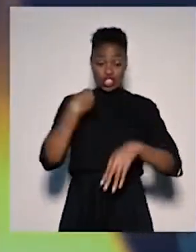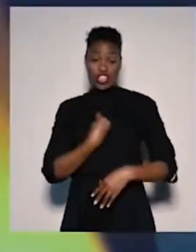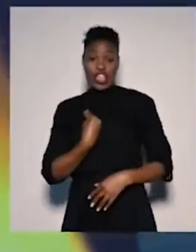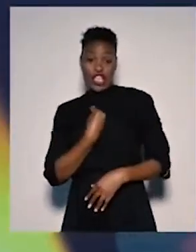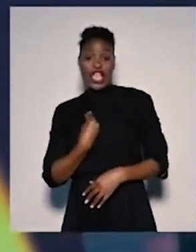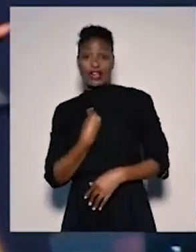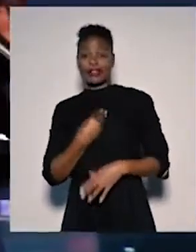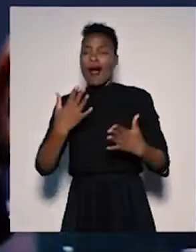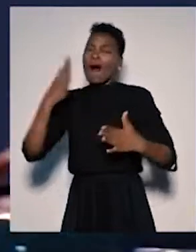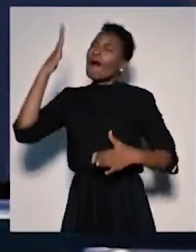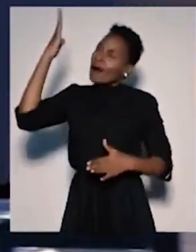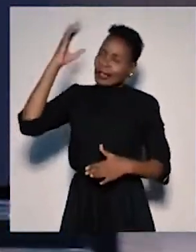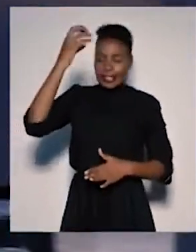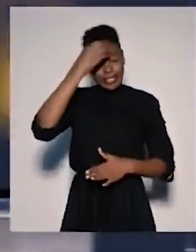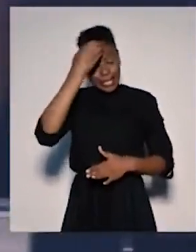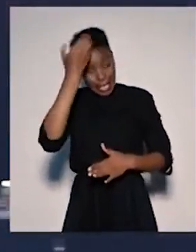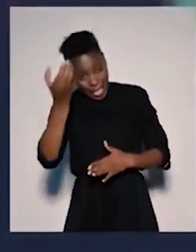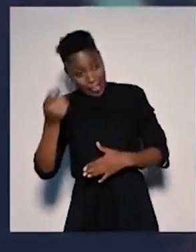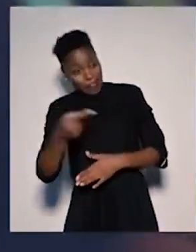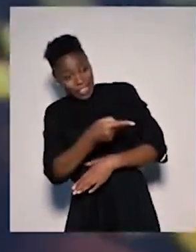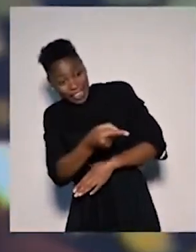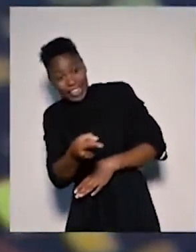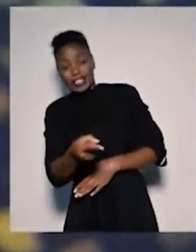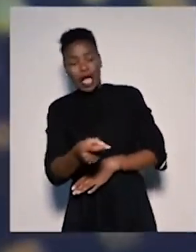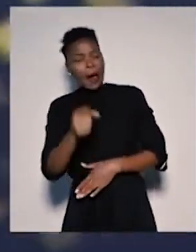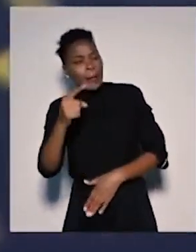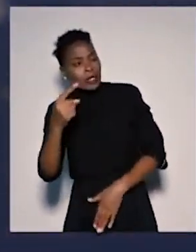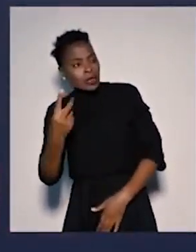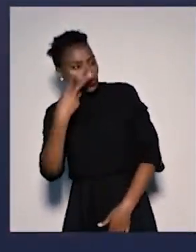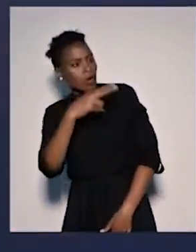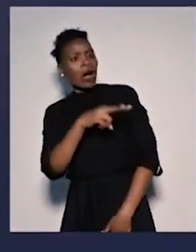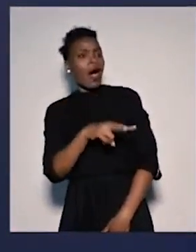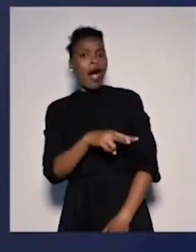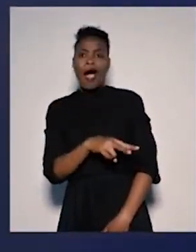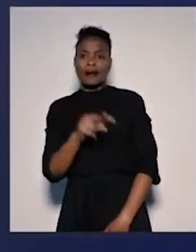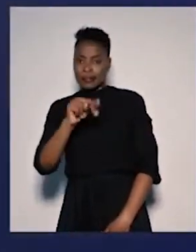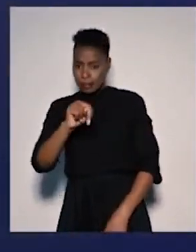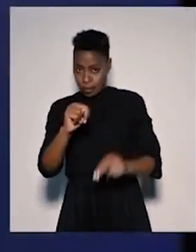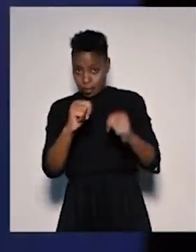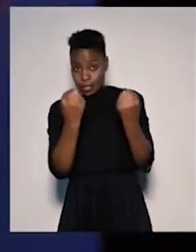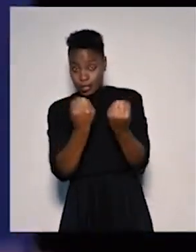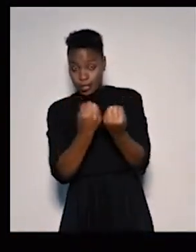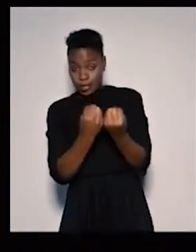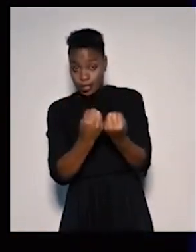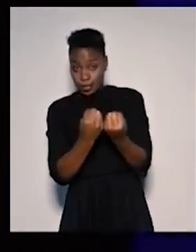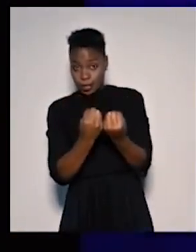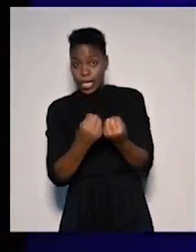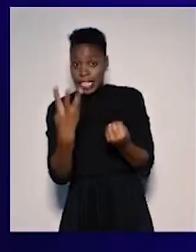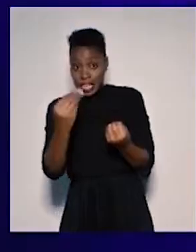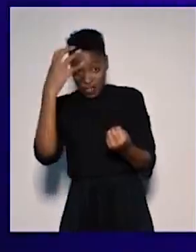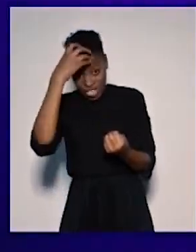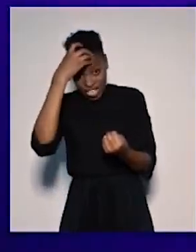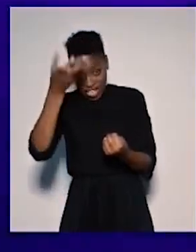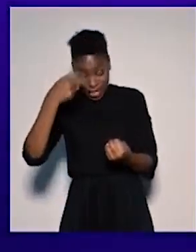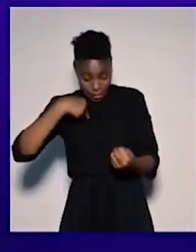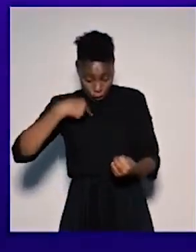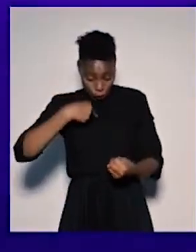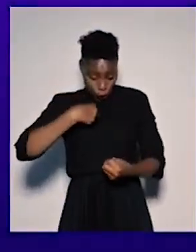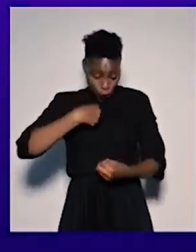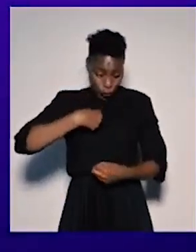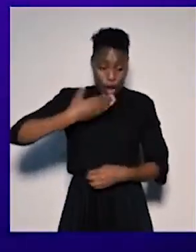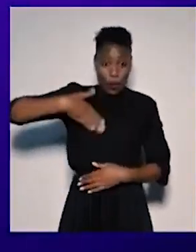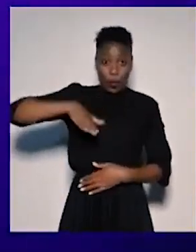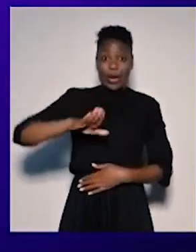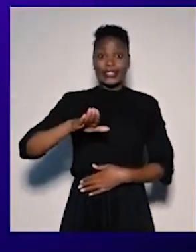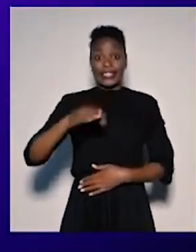was their king. God said everything. But when they looked at other nations, they said, never. Other nations have a king. We want one. We